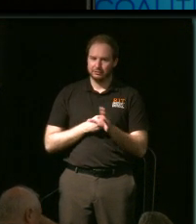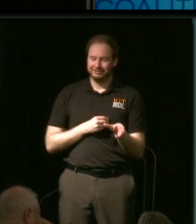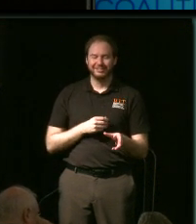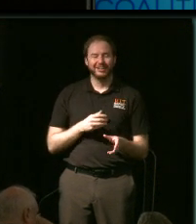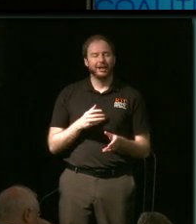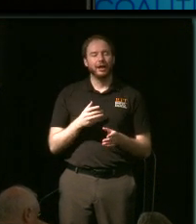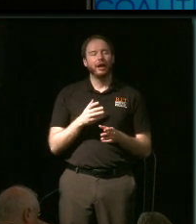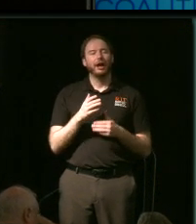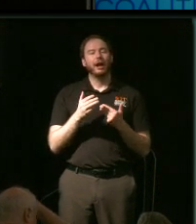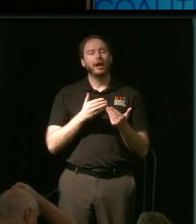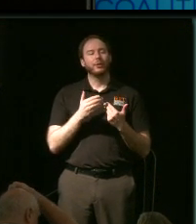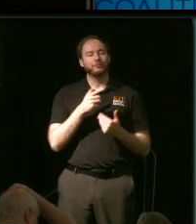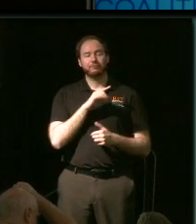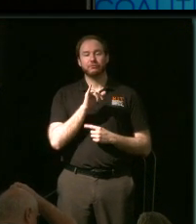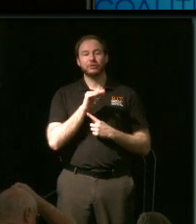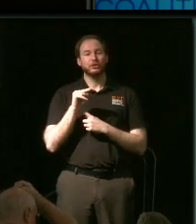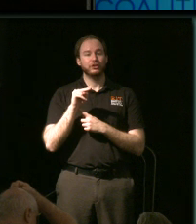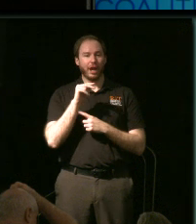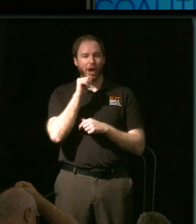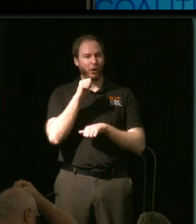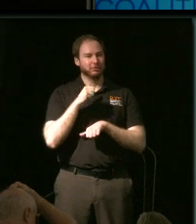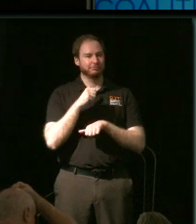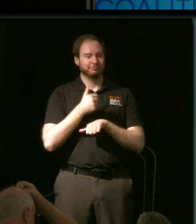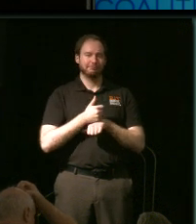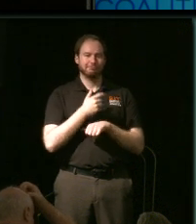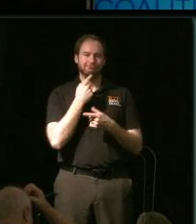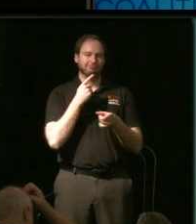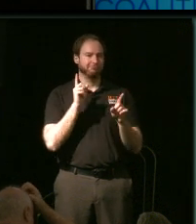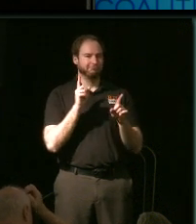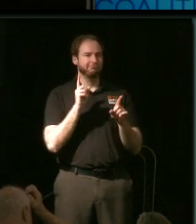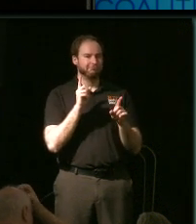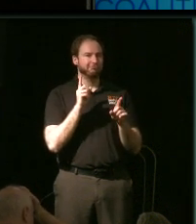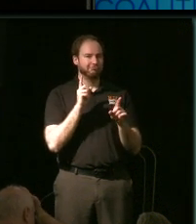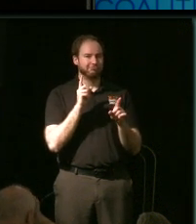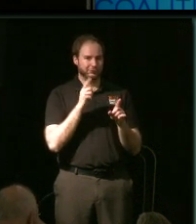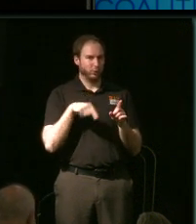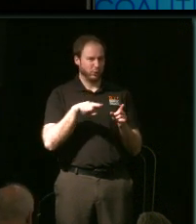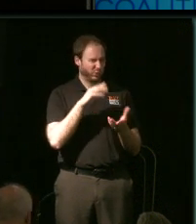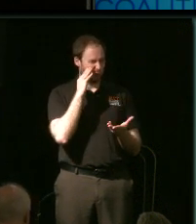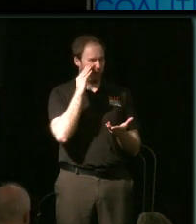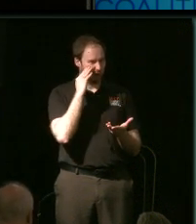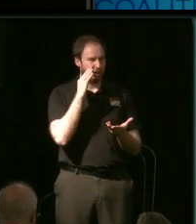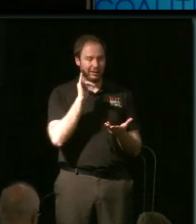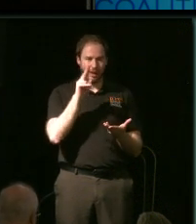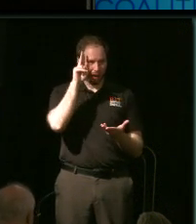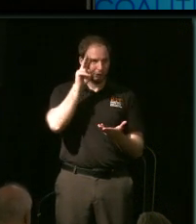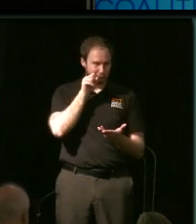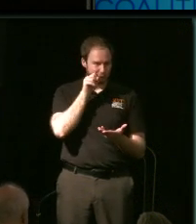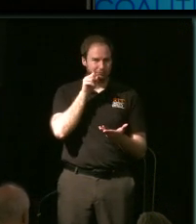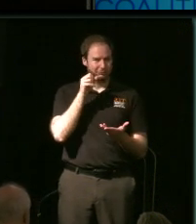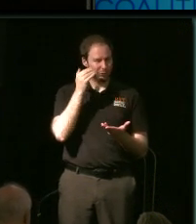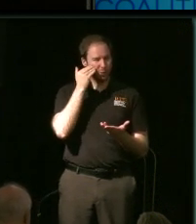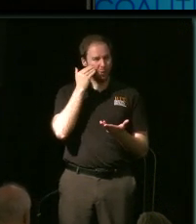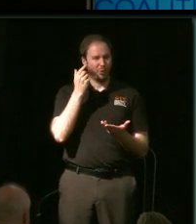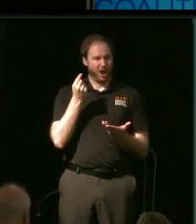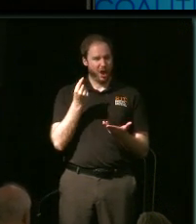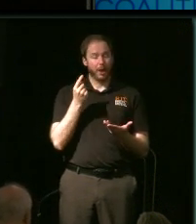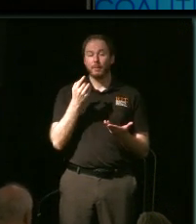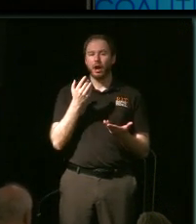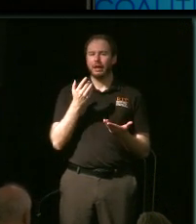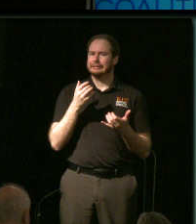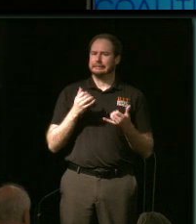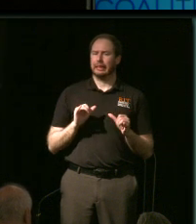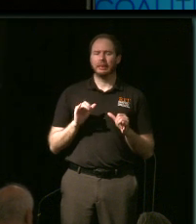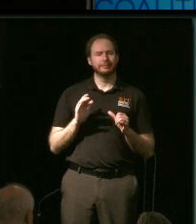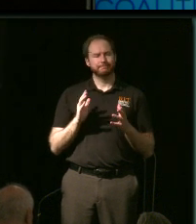So Jen Lentz really outlined very nicely, and I think all of you guys are aware what Usher syndrome is, but it has a lot to do with